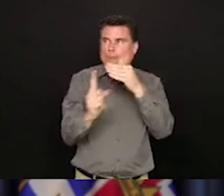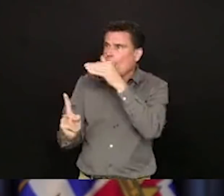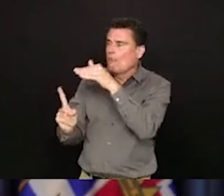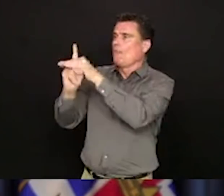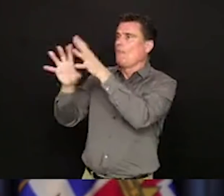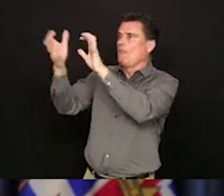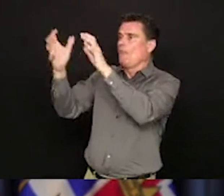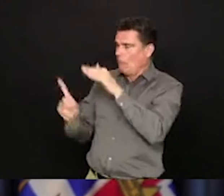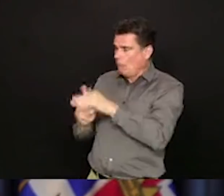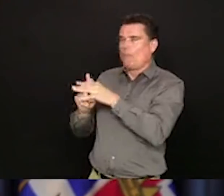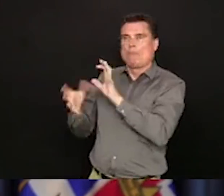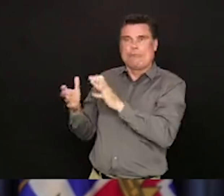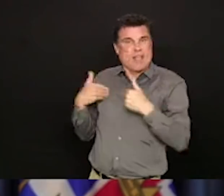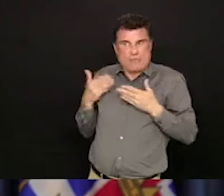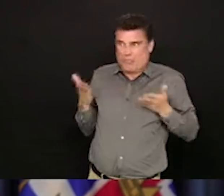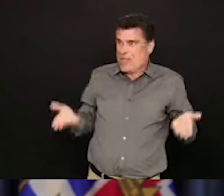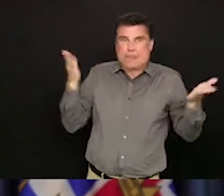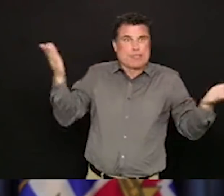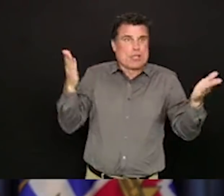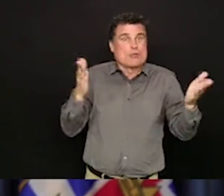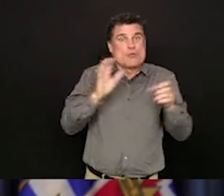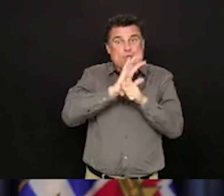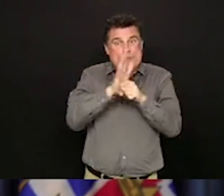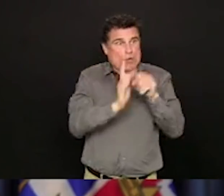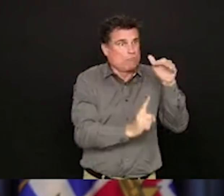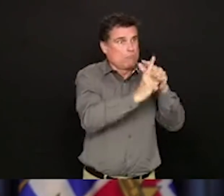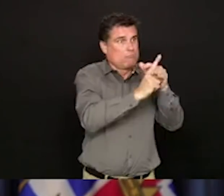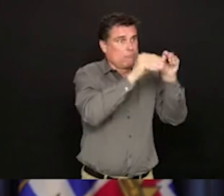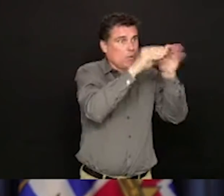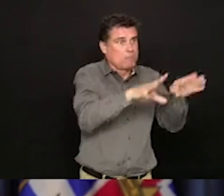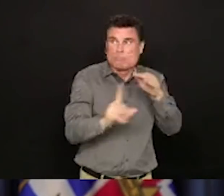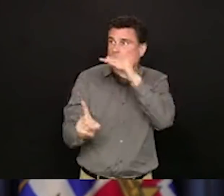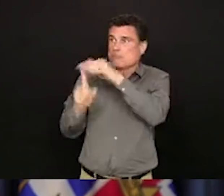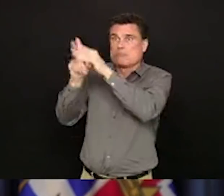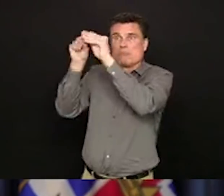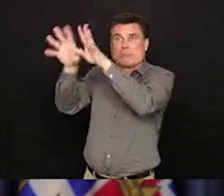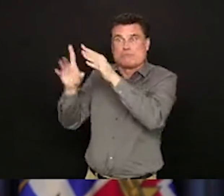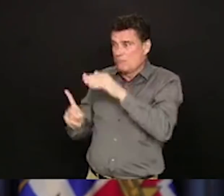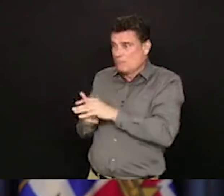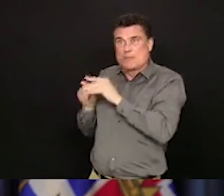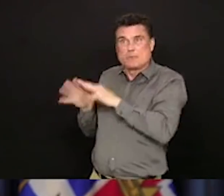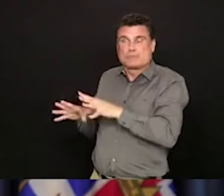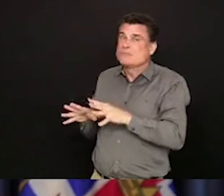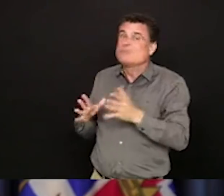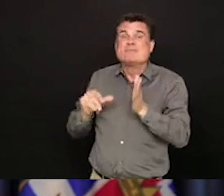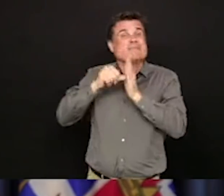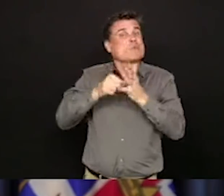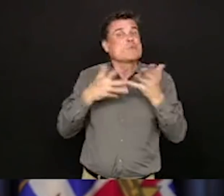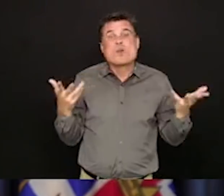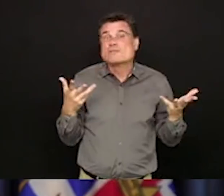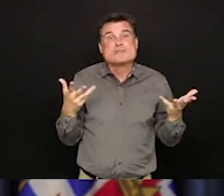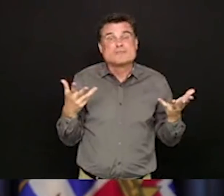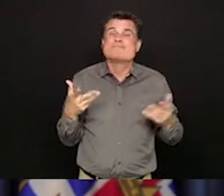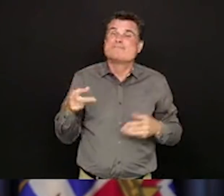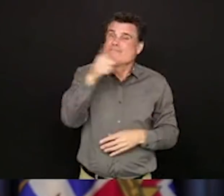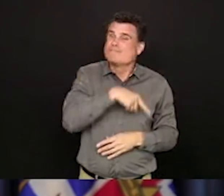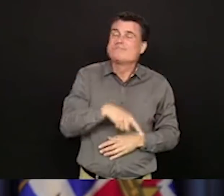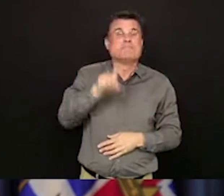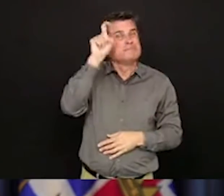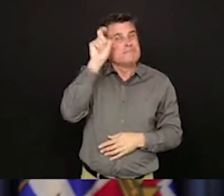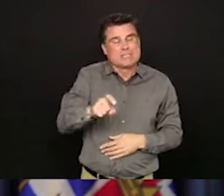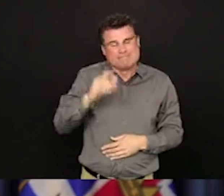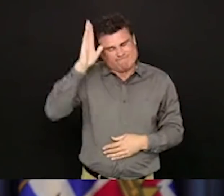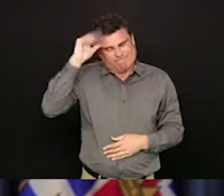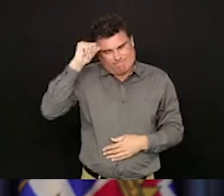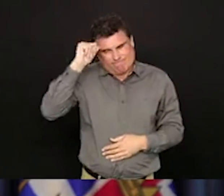100% all in. This is particularly important in light of these outbreaks, on the question of working sick.